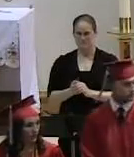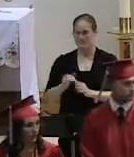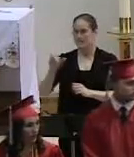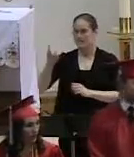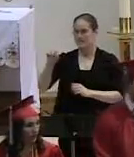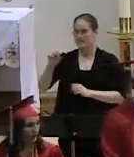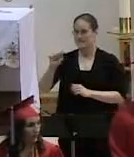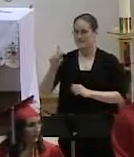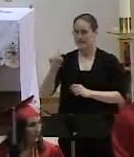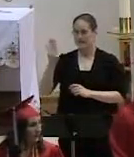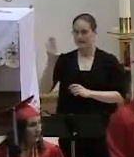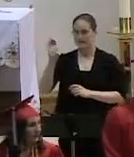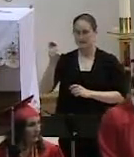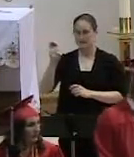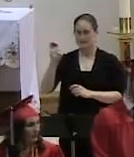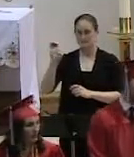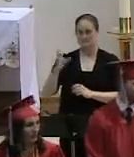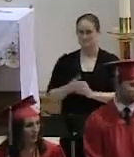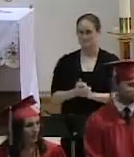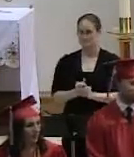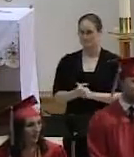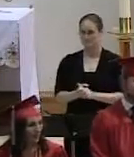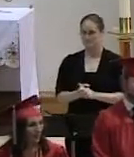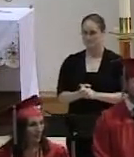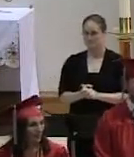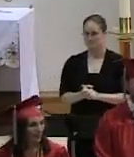Isabel Thompson,